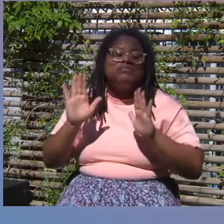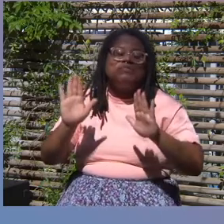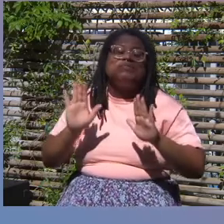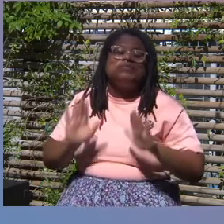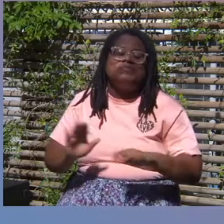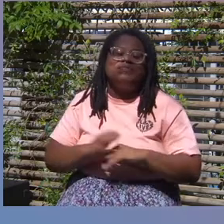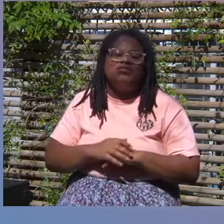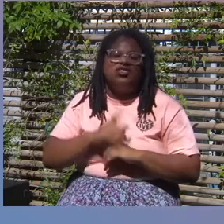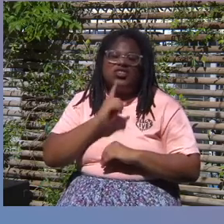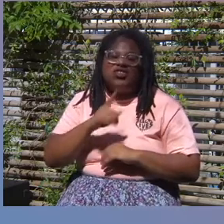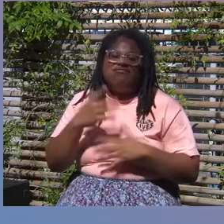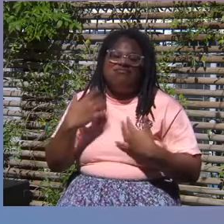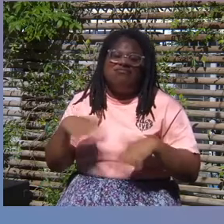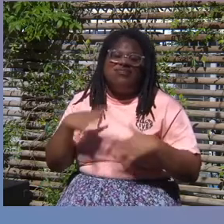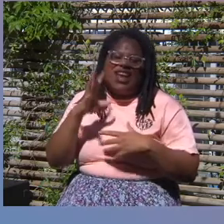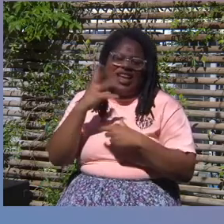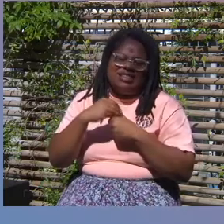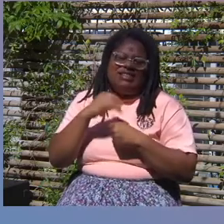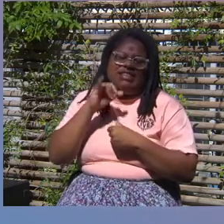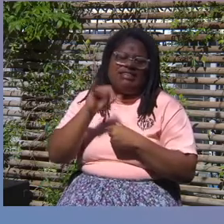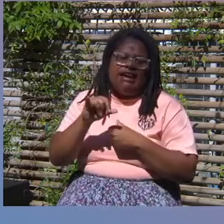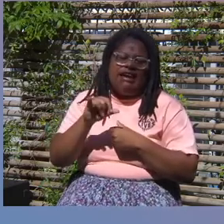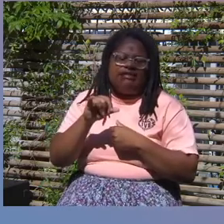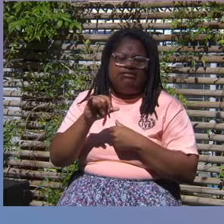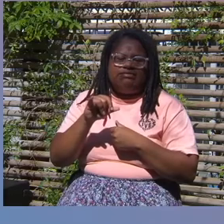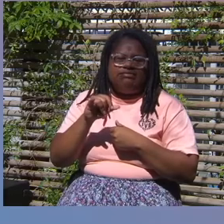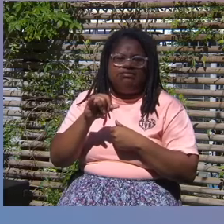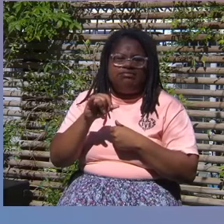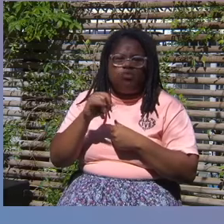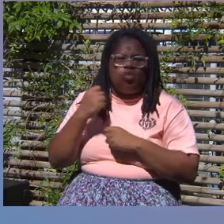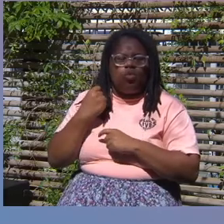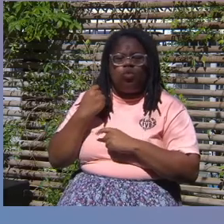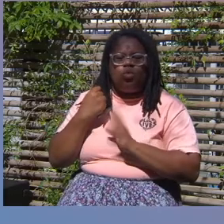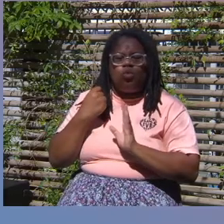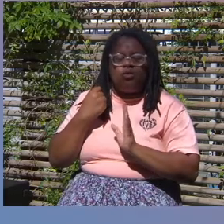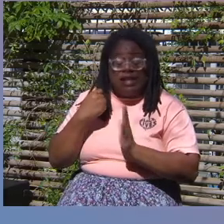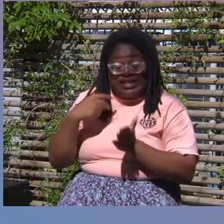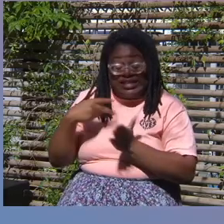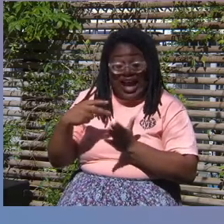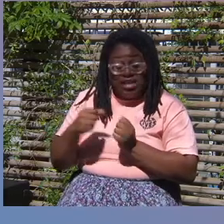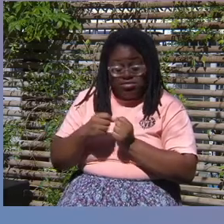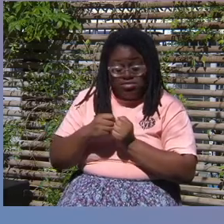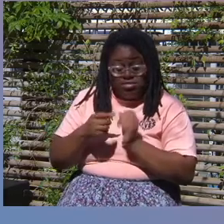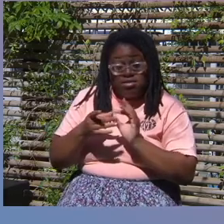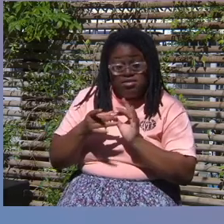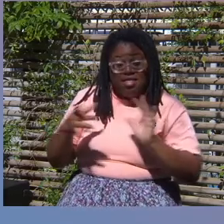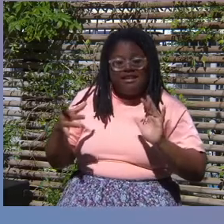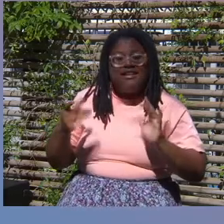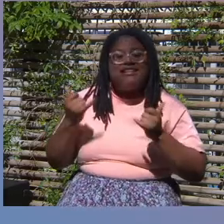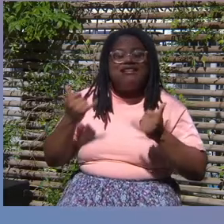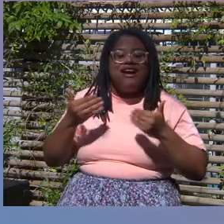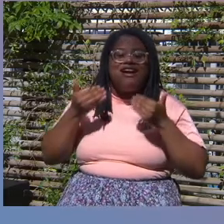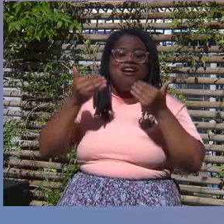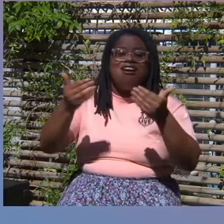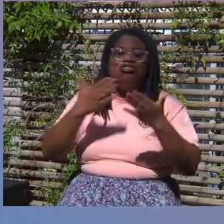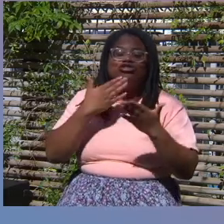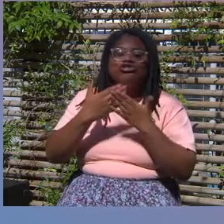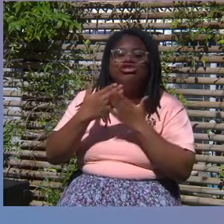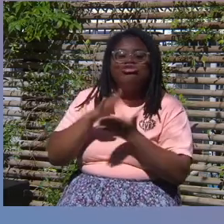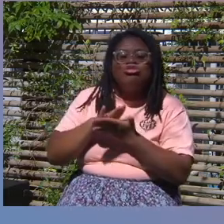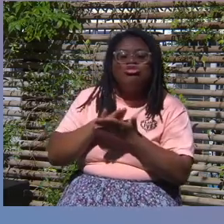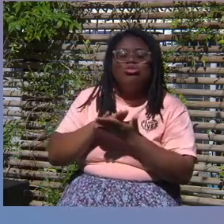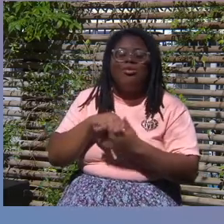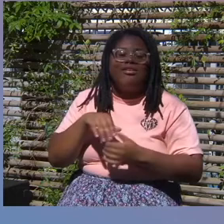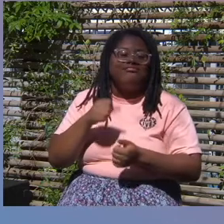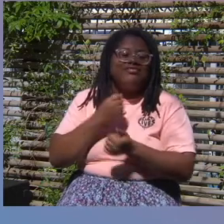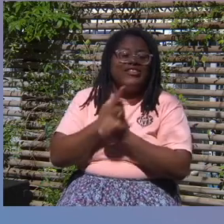glorious. Mm-hmm. It was his autism that was holding him back. But the dance released him. Mm-hmm. And now he's doing great in school. And